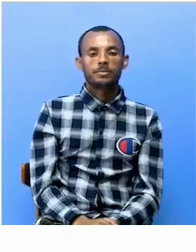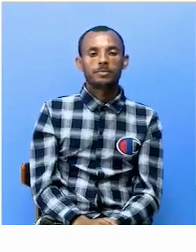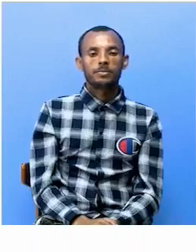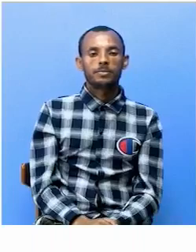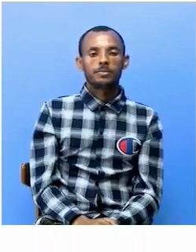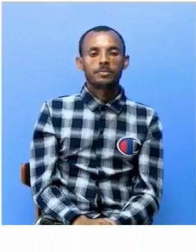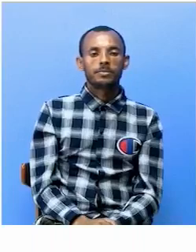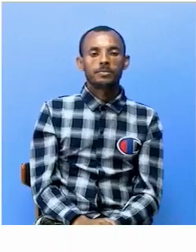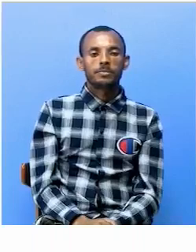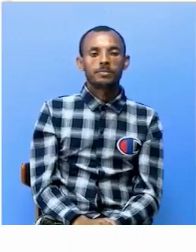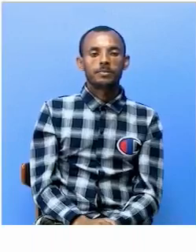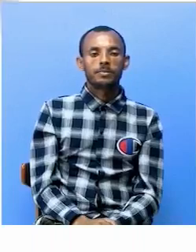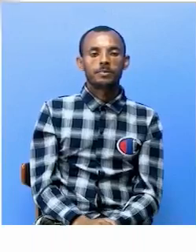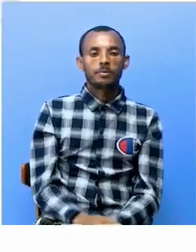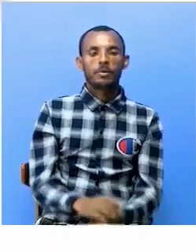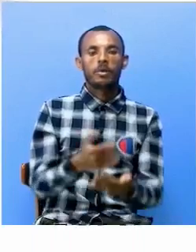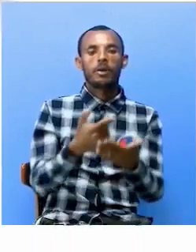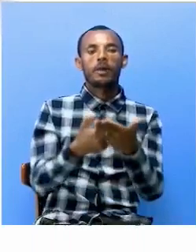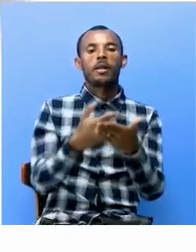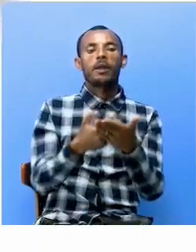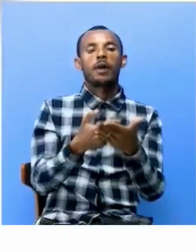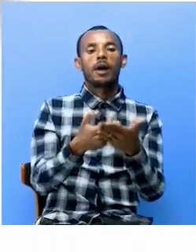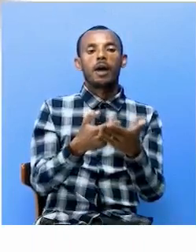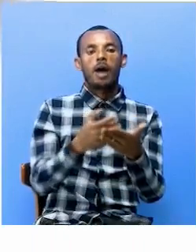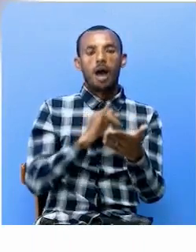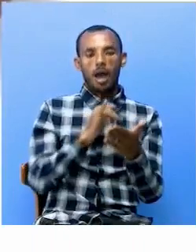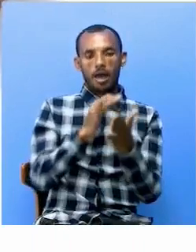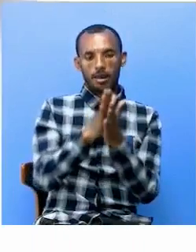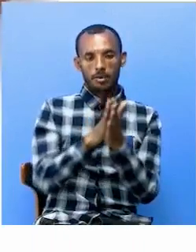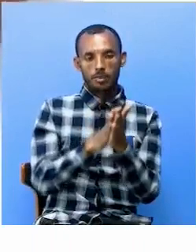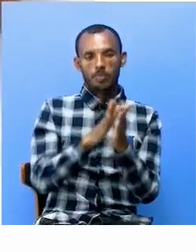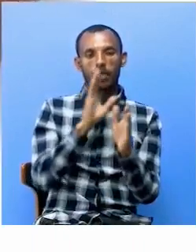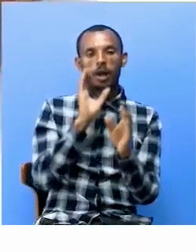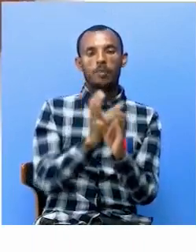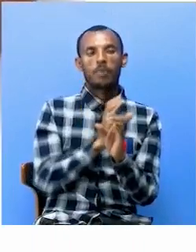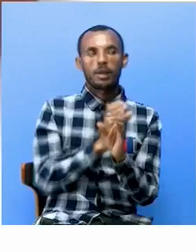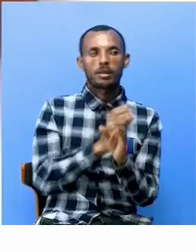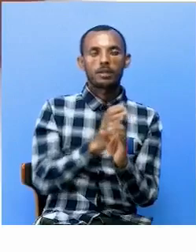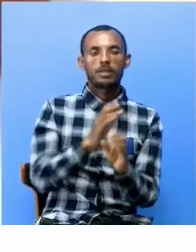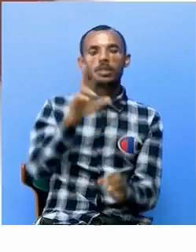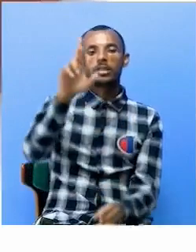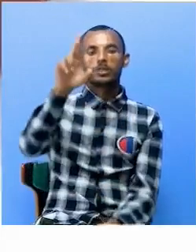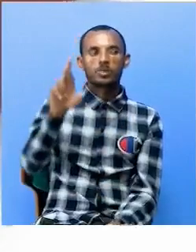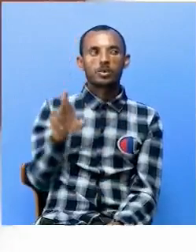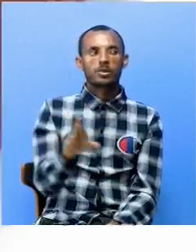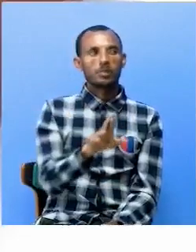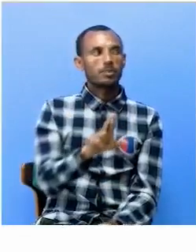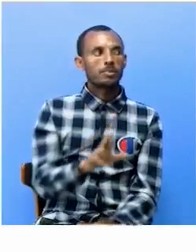Here I need you to calculate a square root of